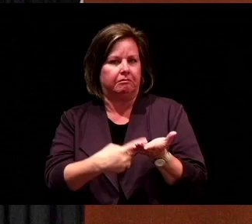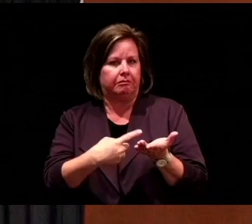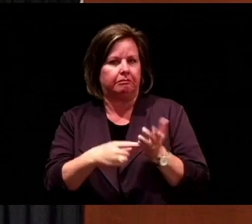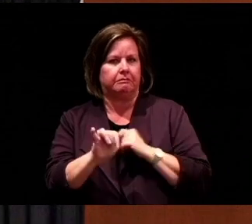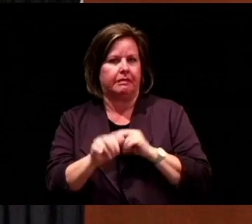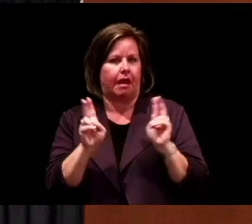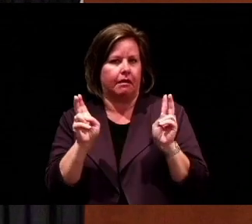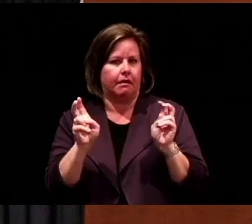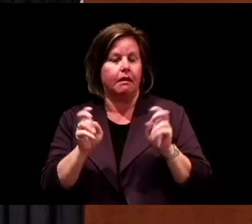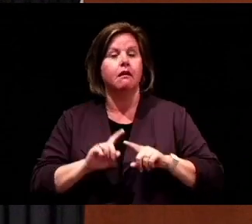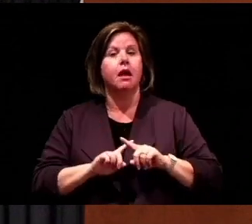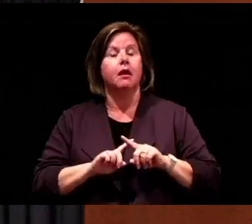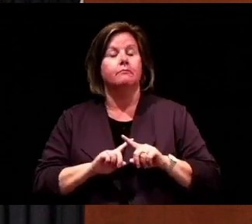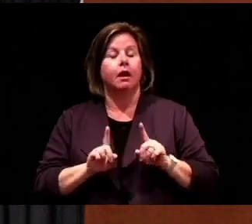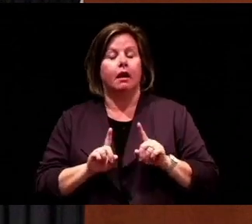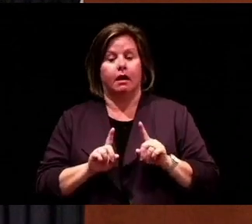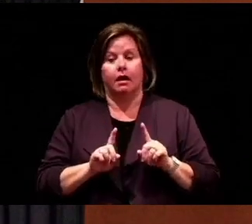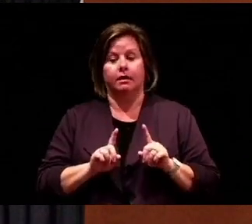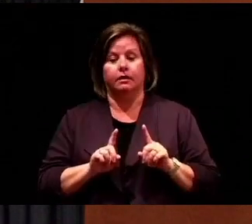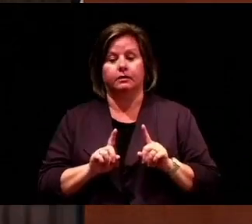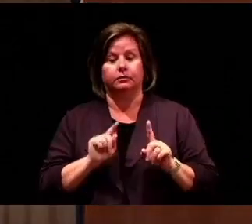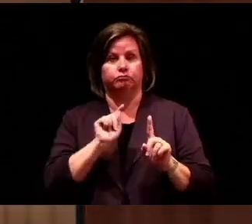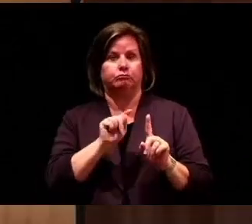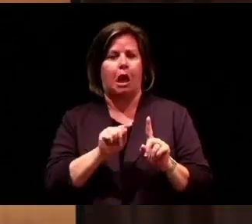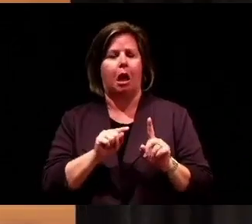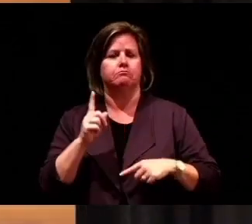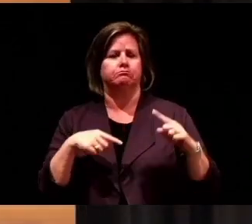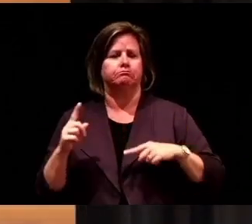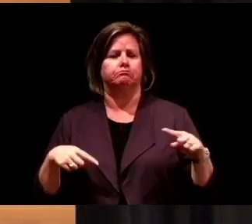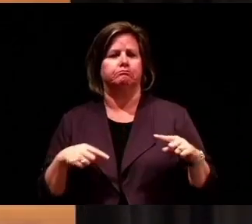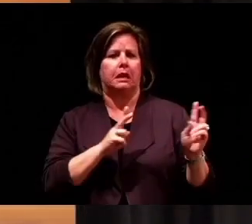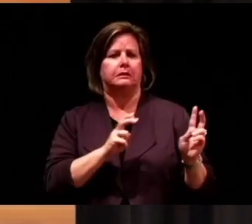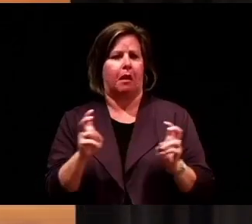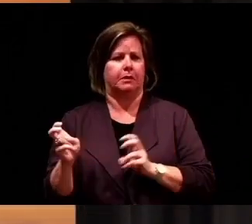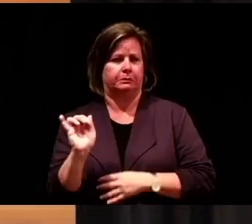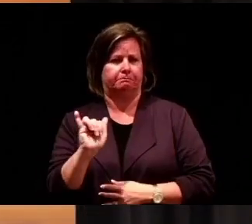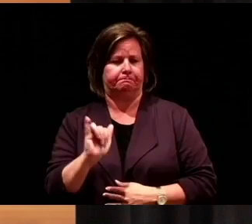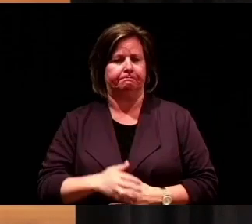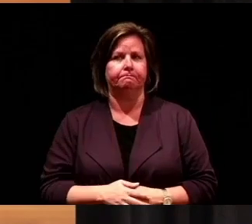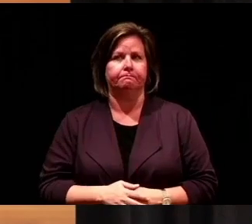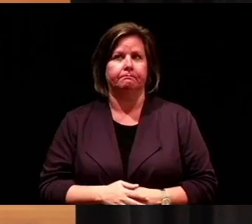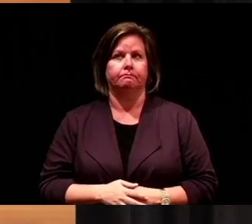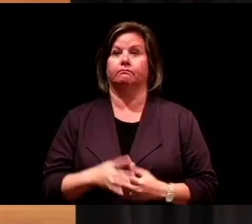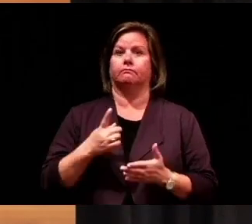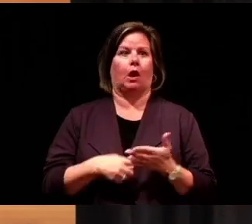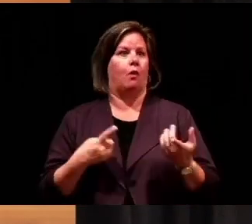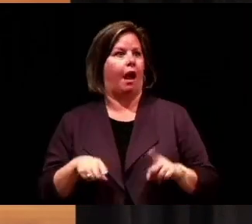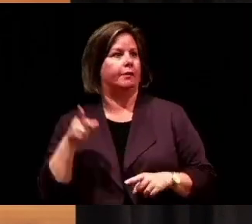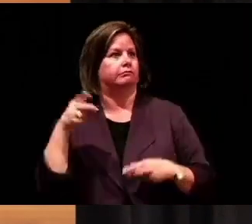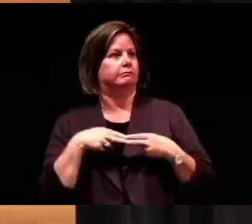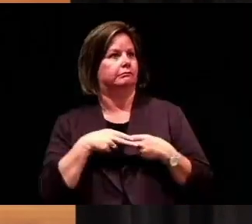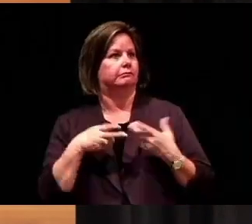We're not going to tolerate anything that's inappropriate or inflammatory, disrespectful, anything like that. You'll be given one warning, and I used to work in a prison, so I'm not